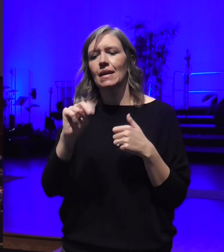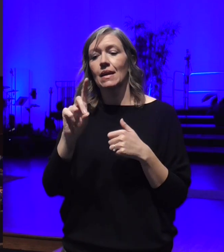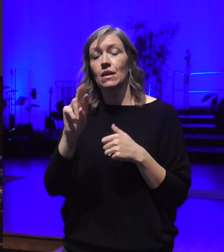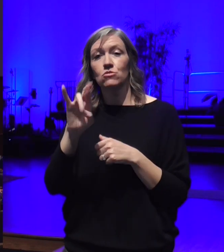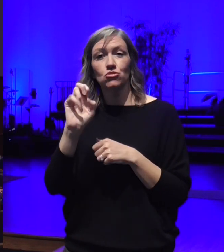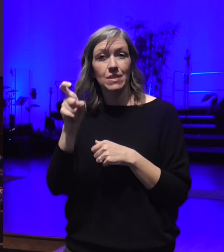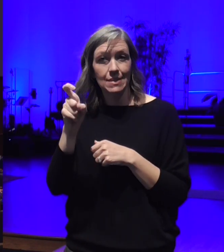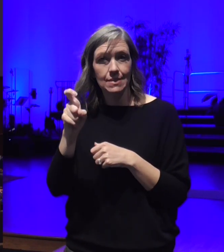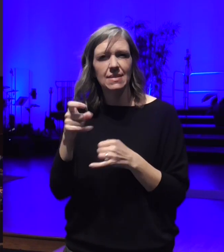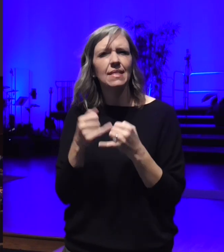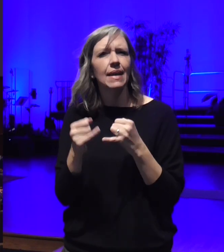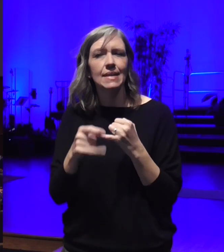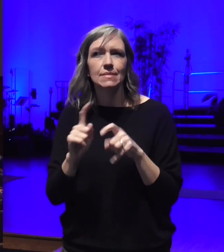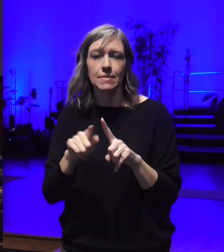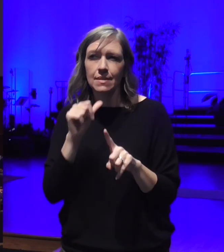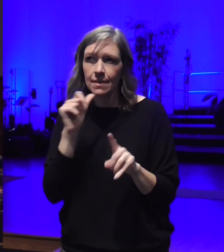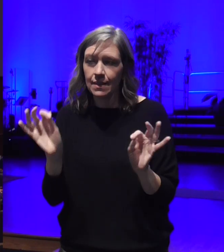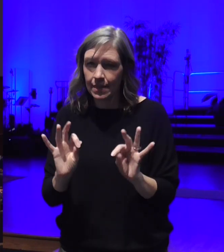or yours.